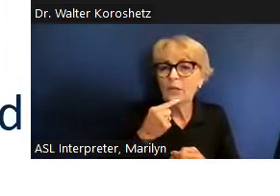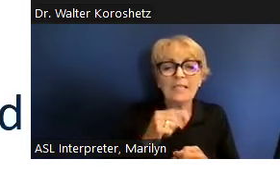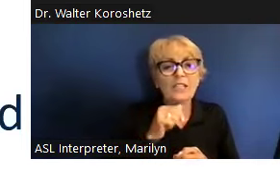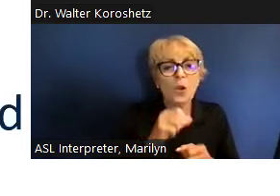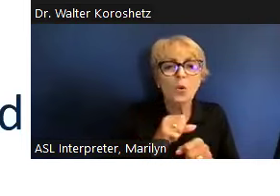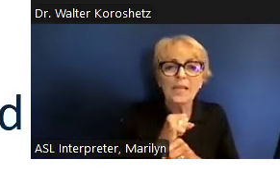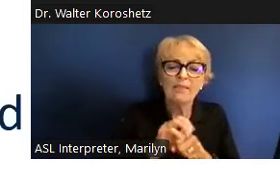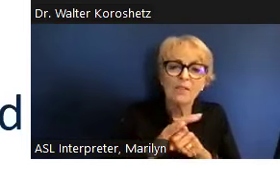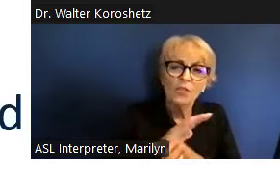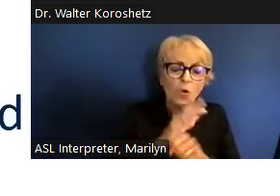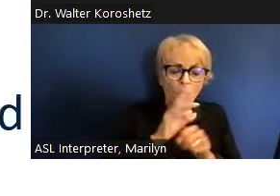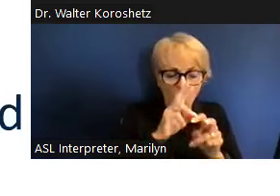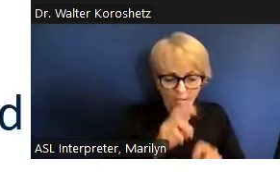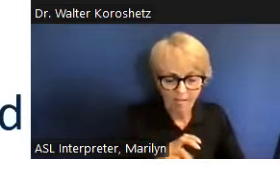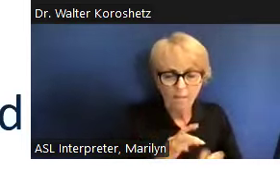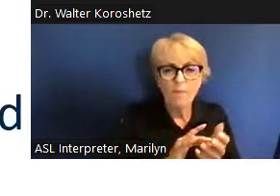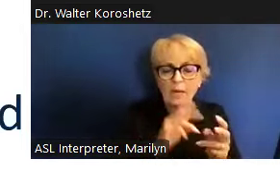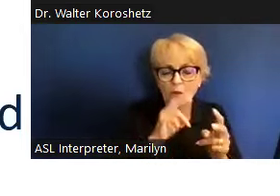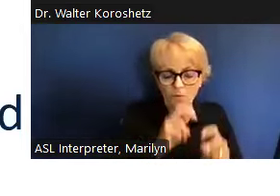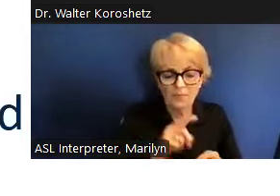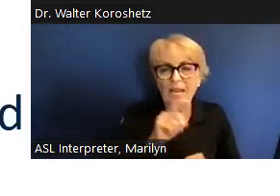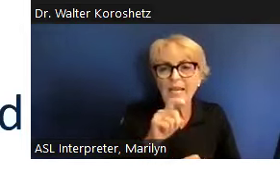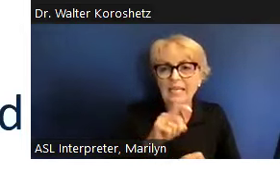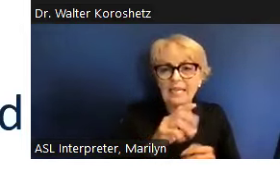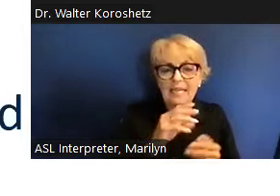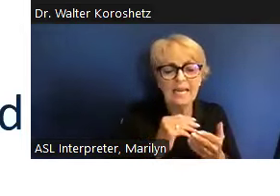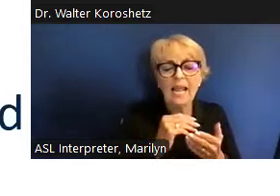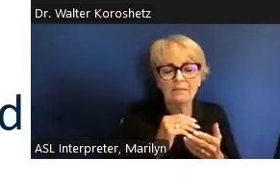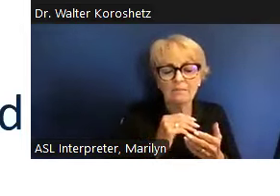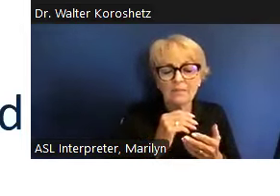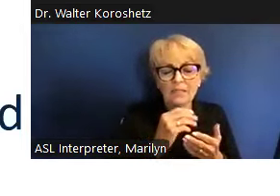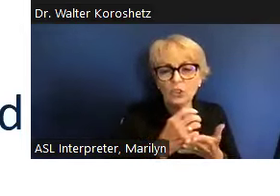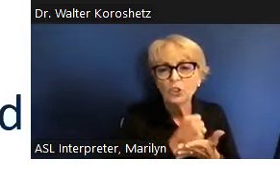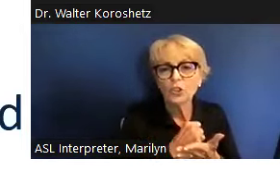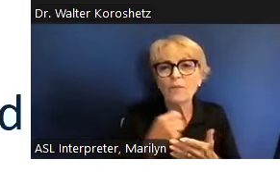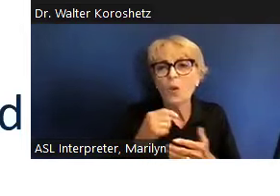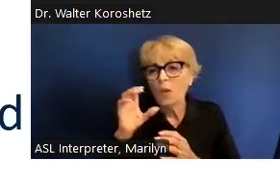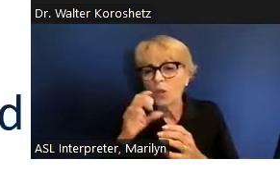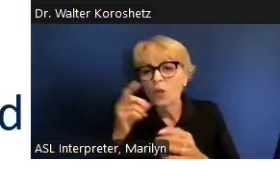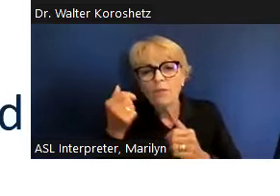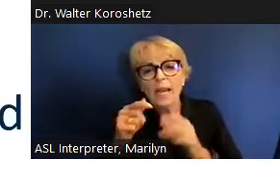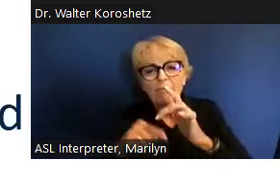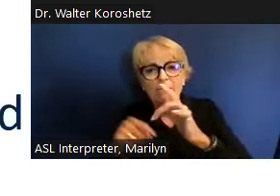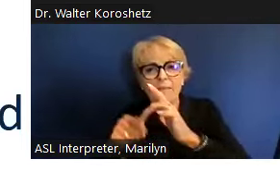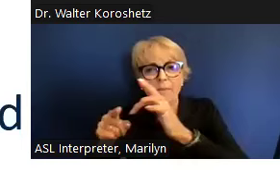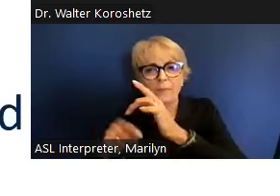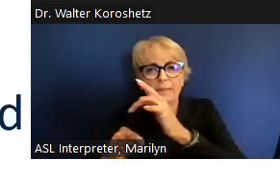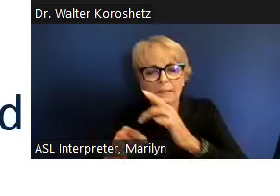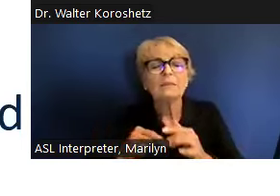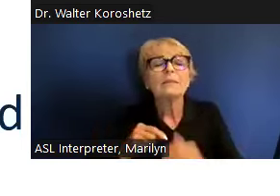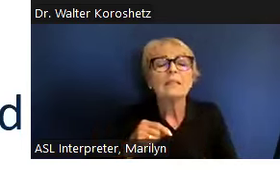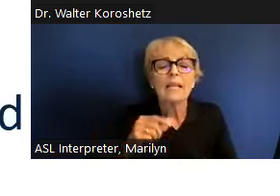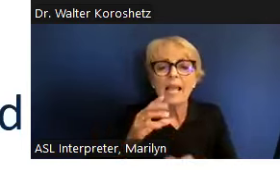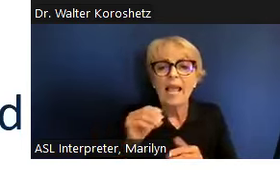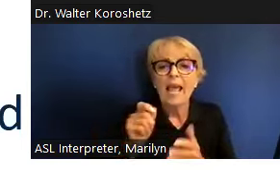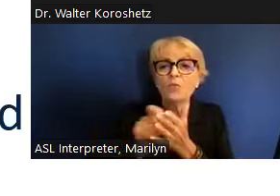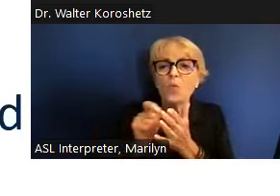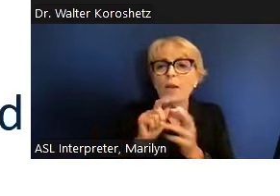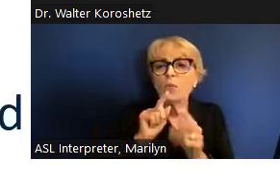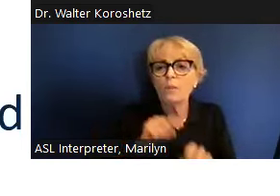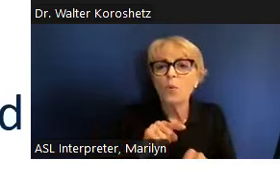they need and deserve. And so we look for the holes in that workup in our clinic, and then we write a report that goes back